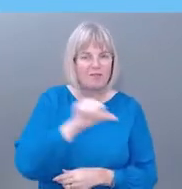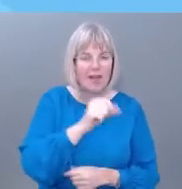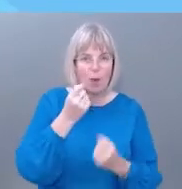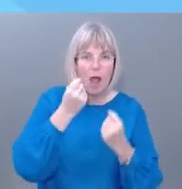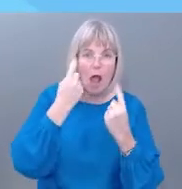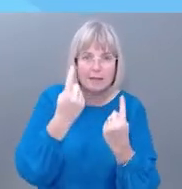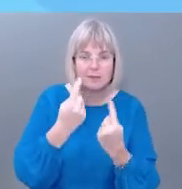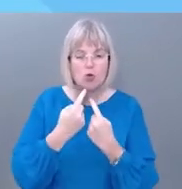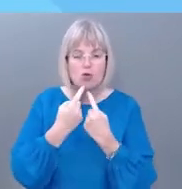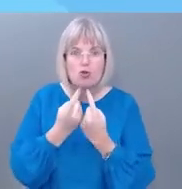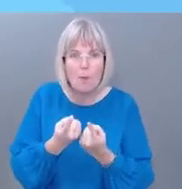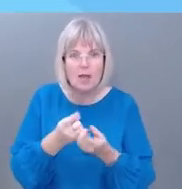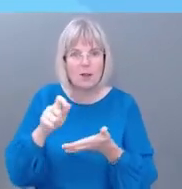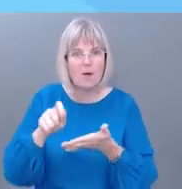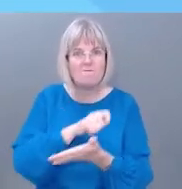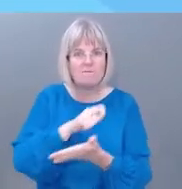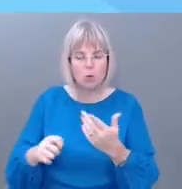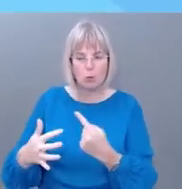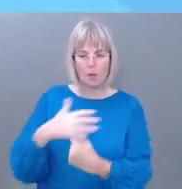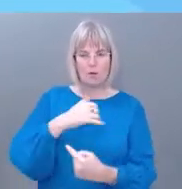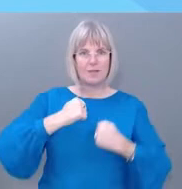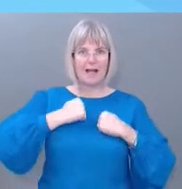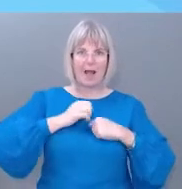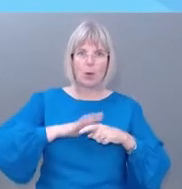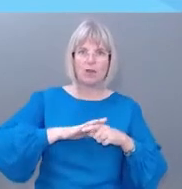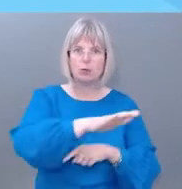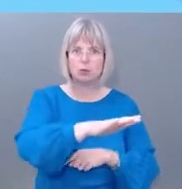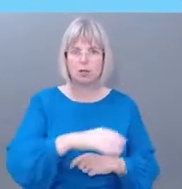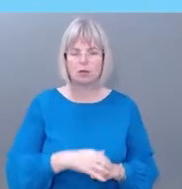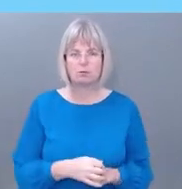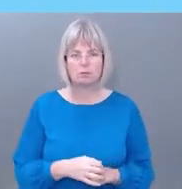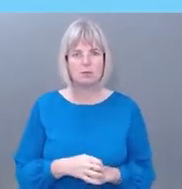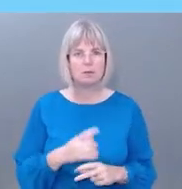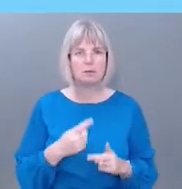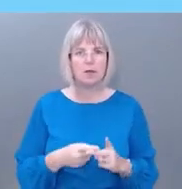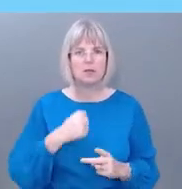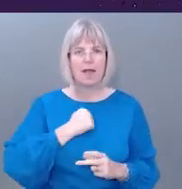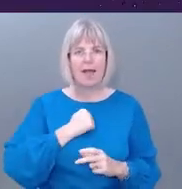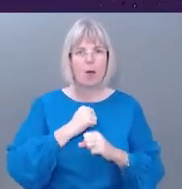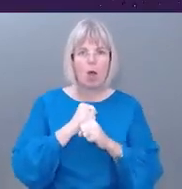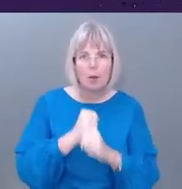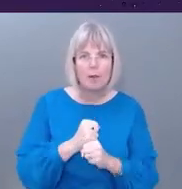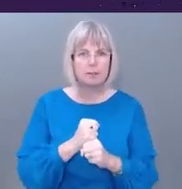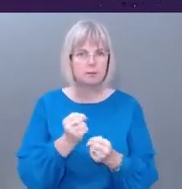of the psychological professions and the commitments we must all make to achieve our visionary goals.